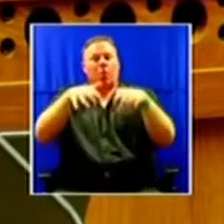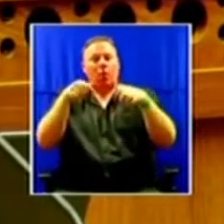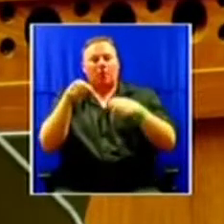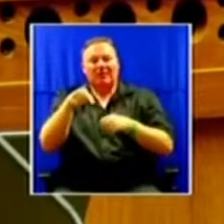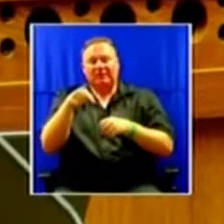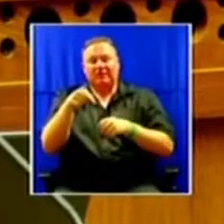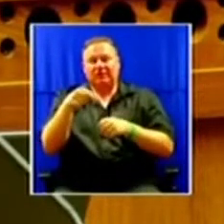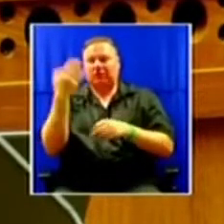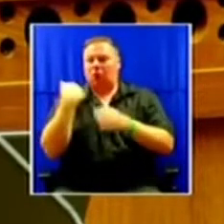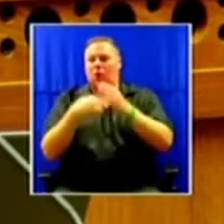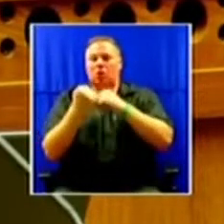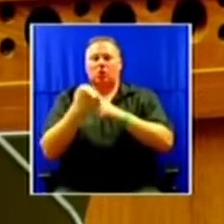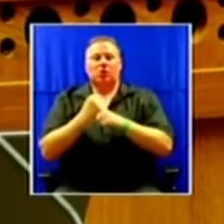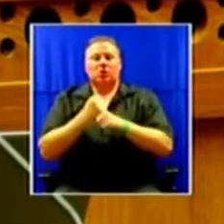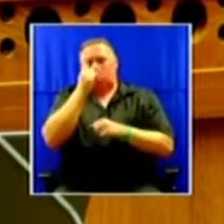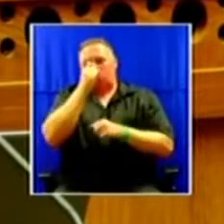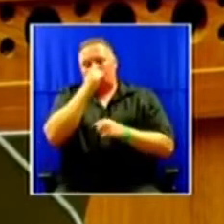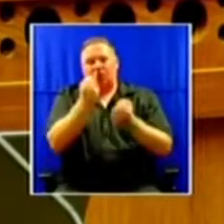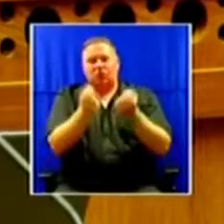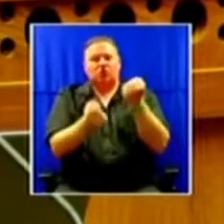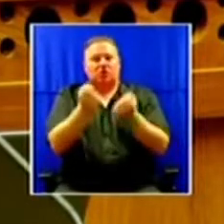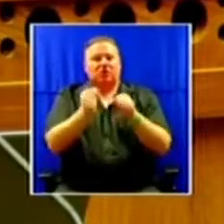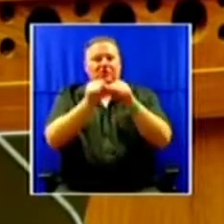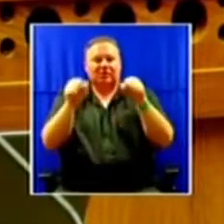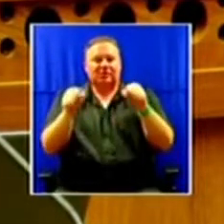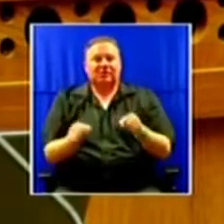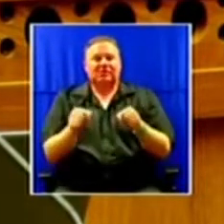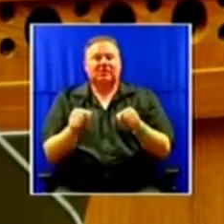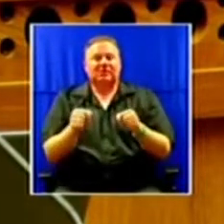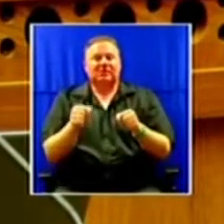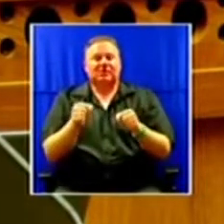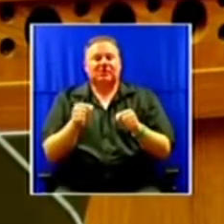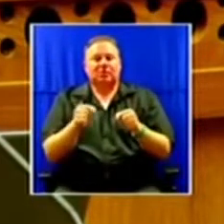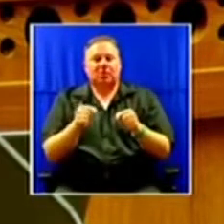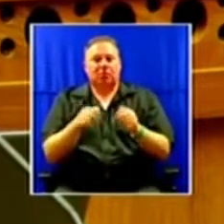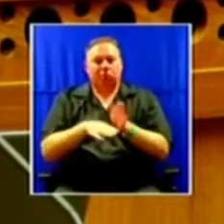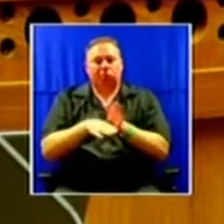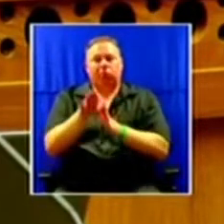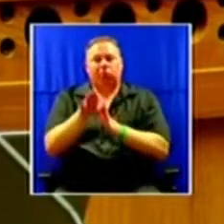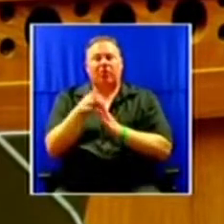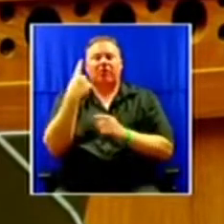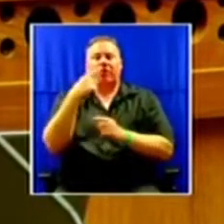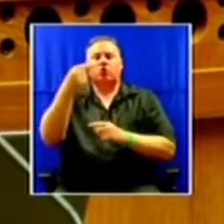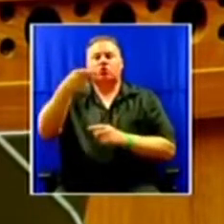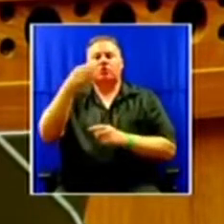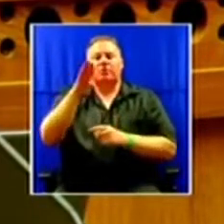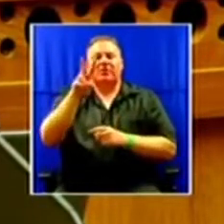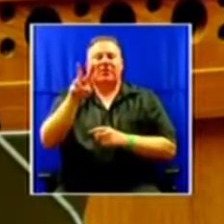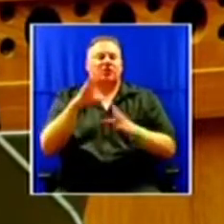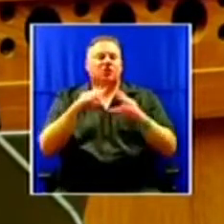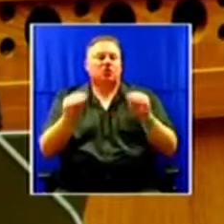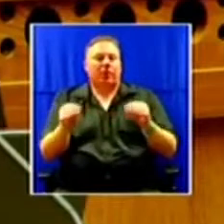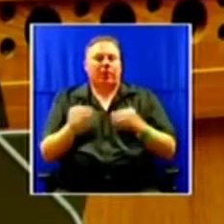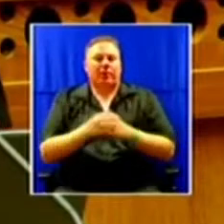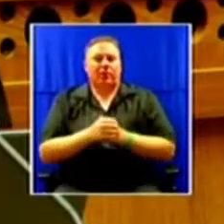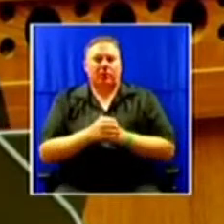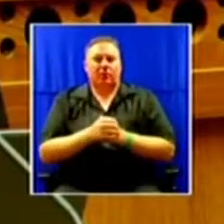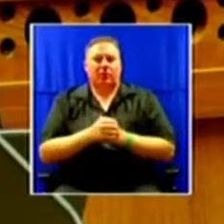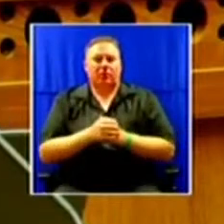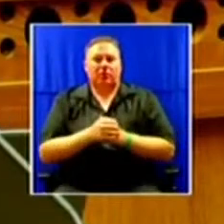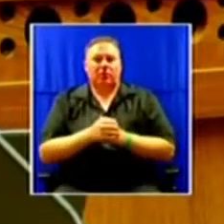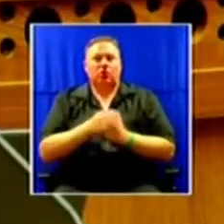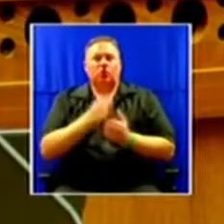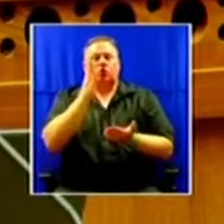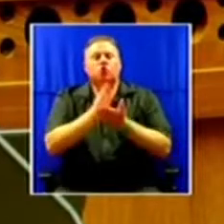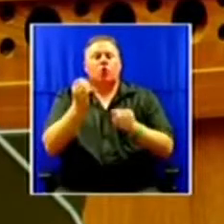criminal justice system much more effective in combating gender-based violence. To ensure that